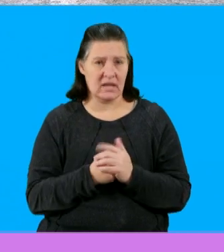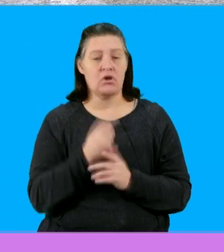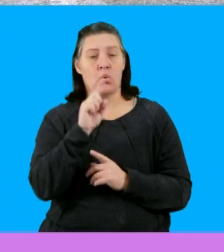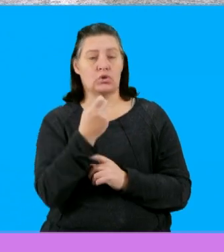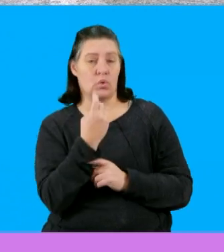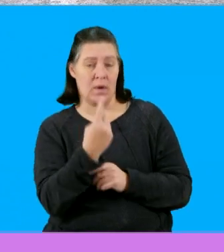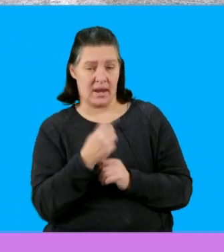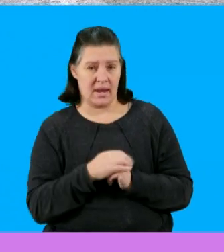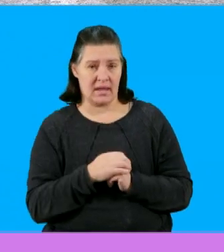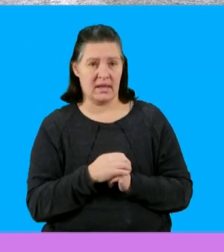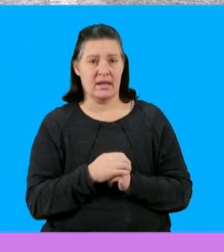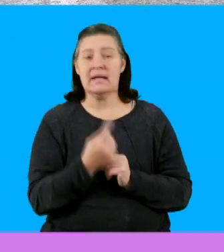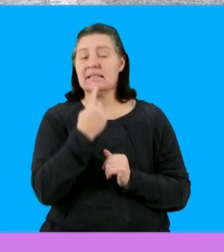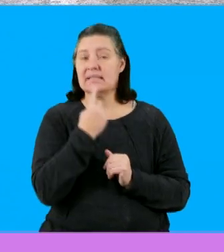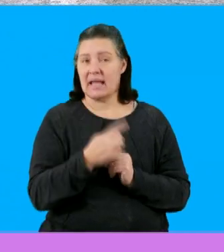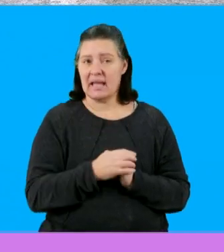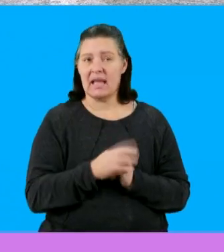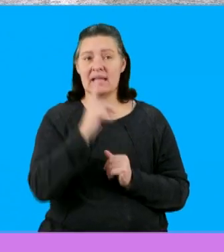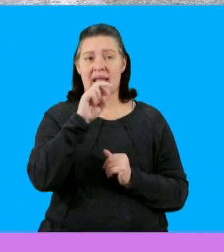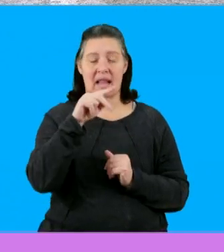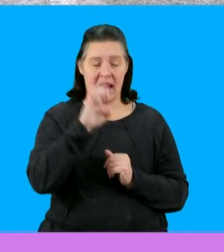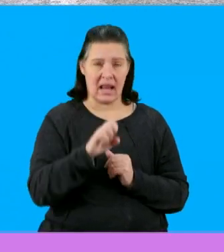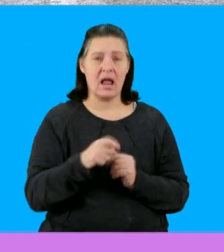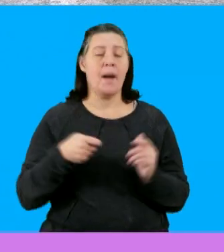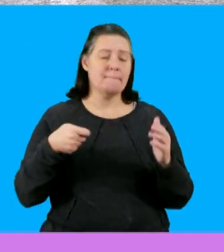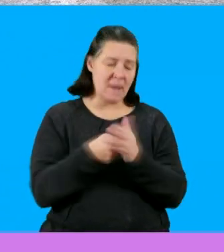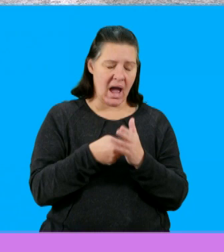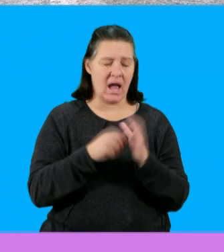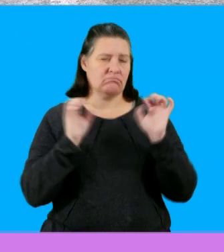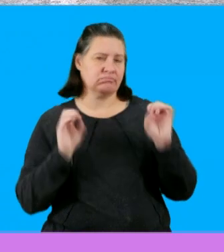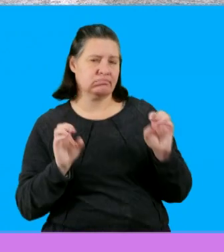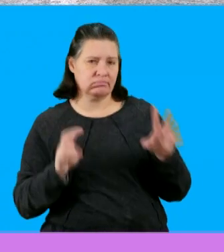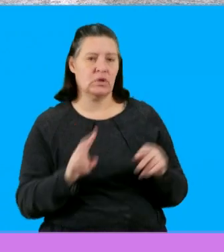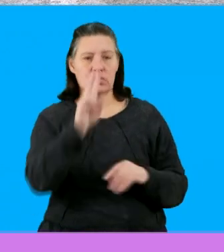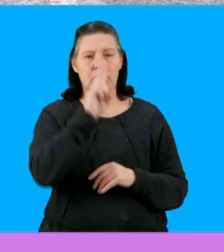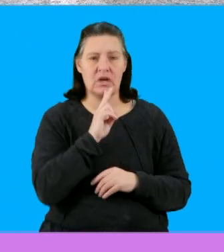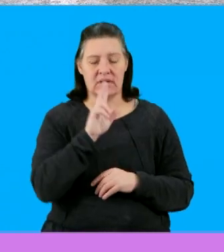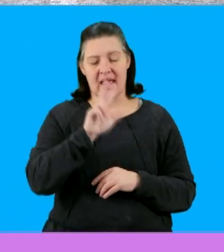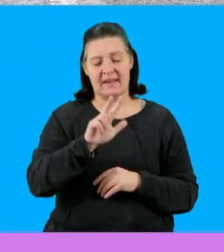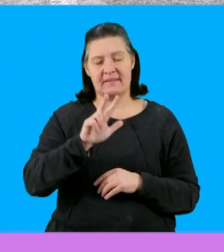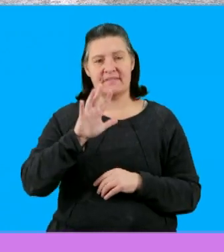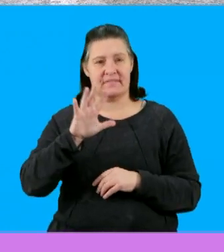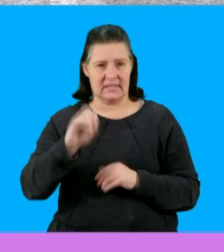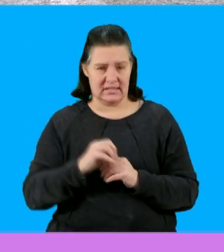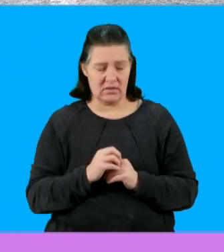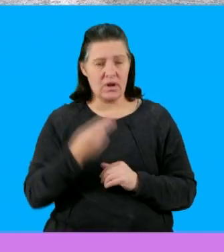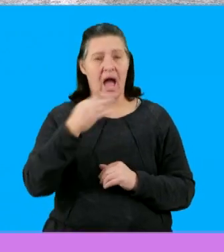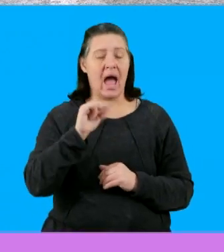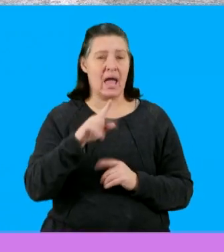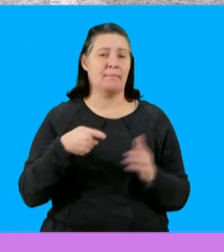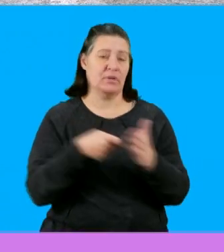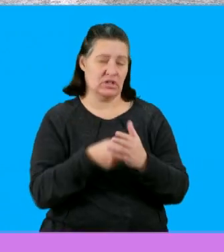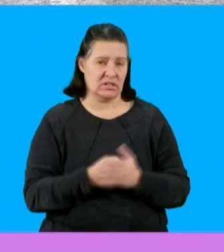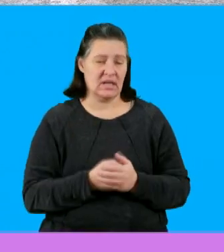guys, so question 1 indicates here, it says Daniel buys a portable speaker for 2,850 Rand on hire